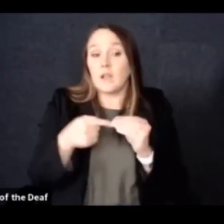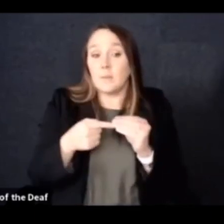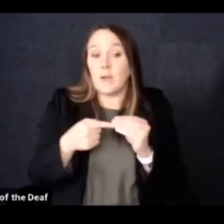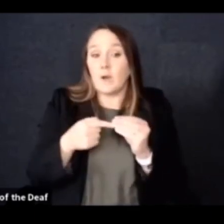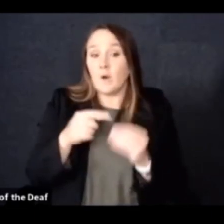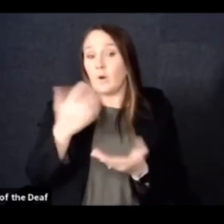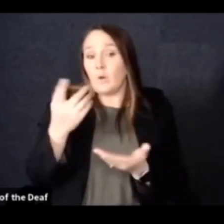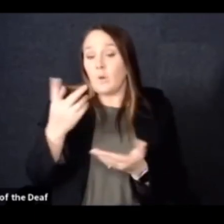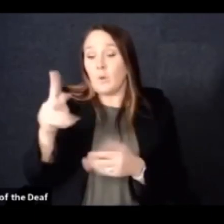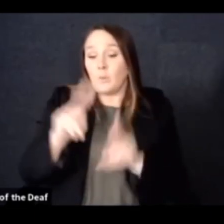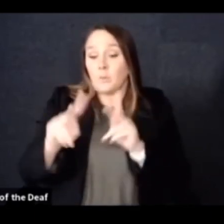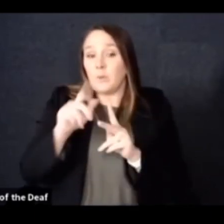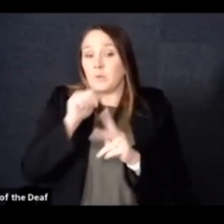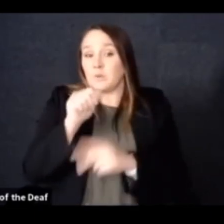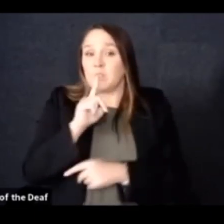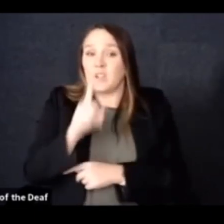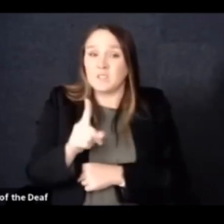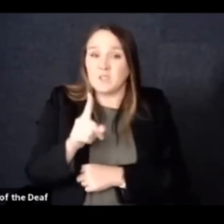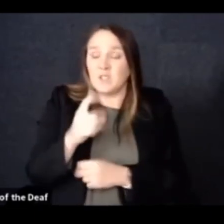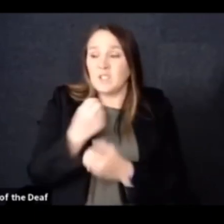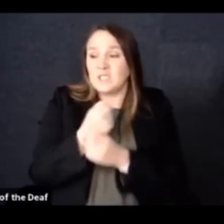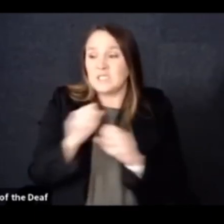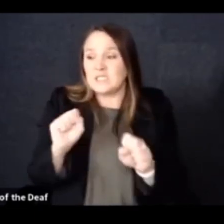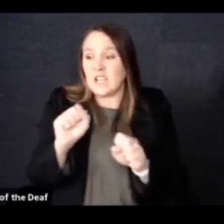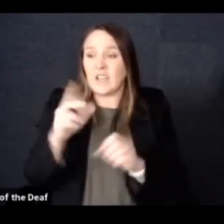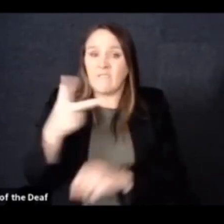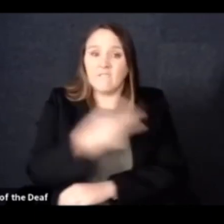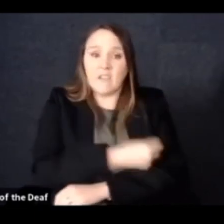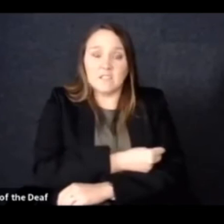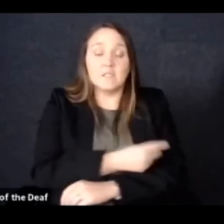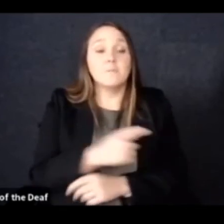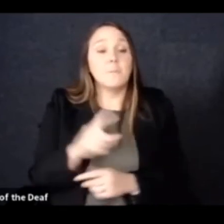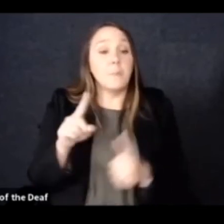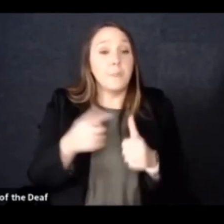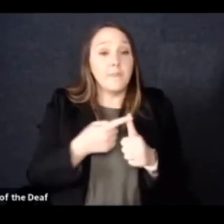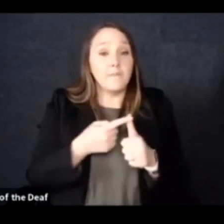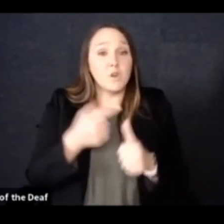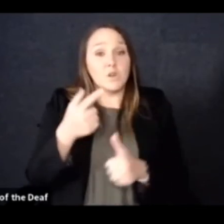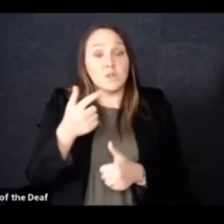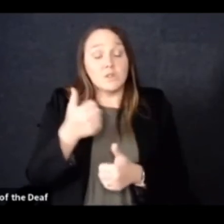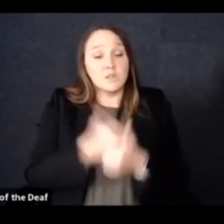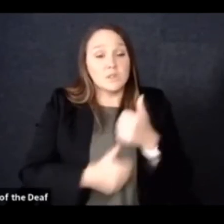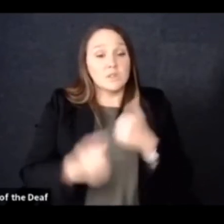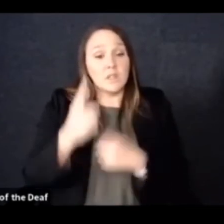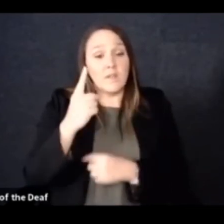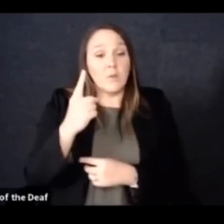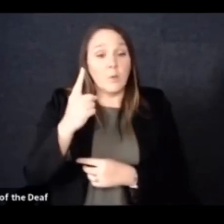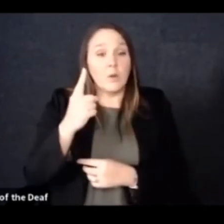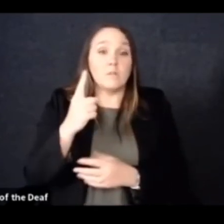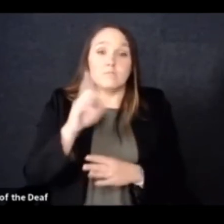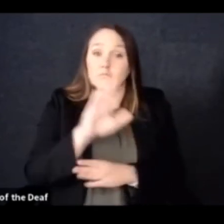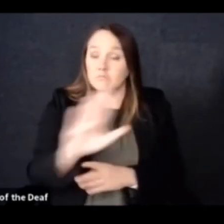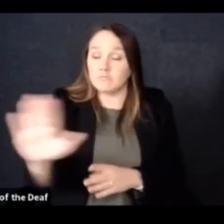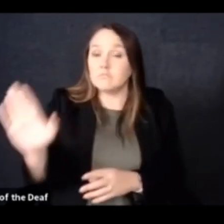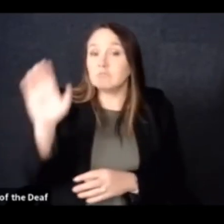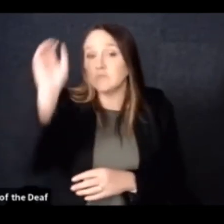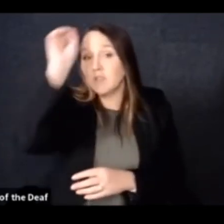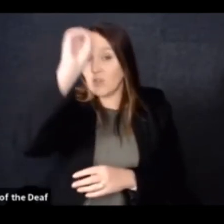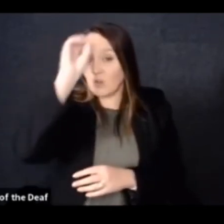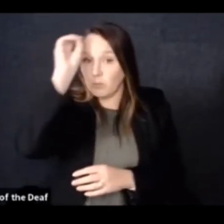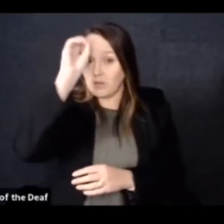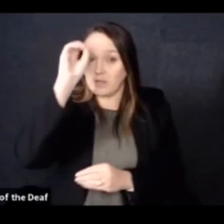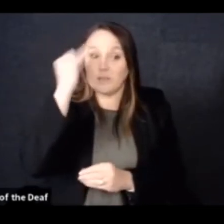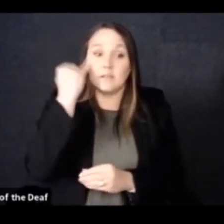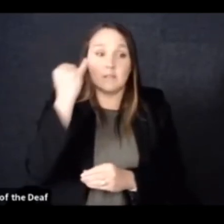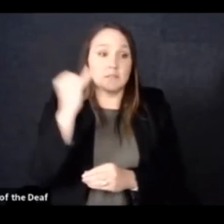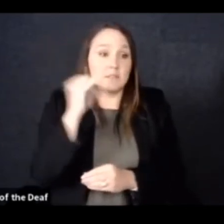released simply because of safety concerns? Well, first of all, of course, everybody is entitled to their opinion about whether they